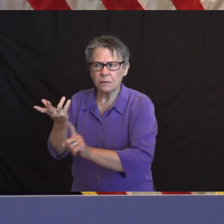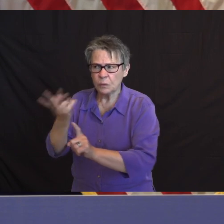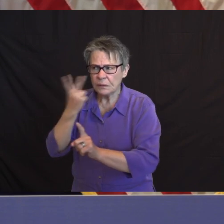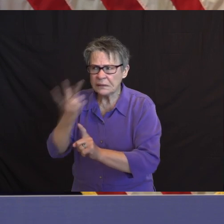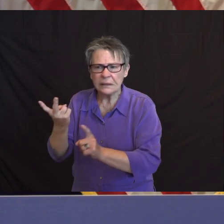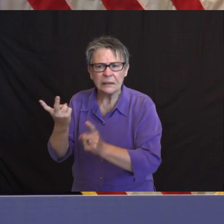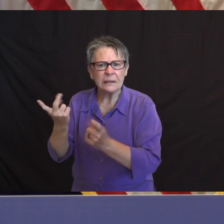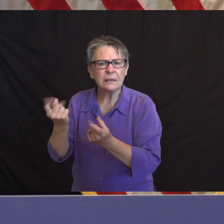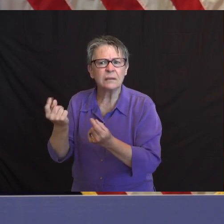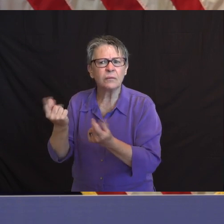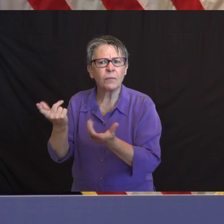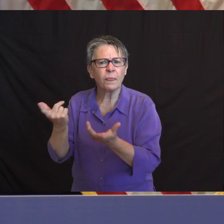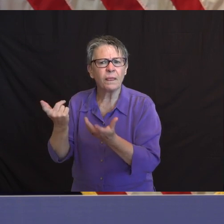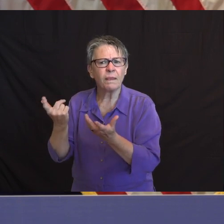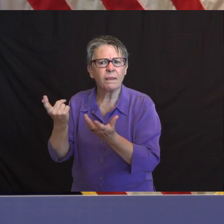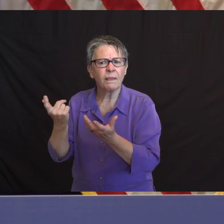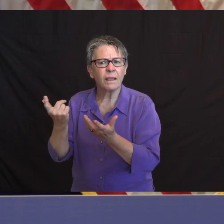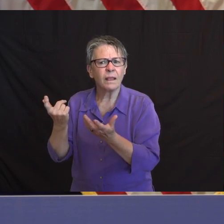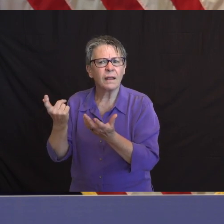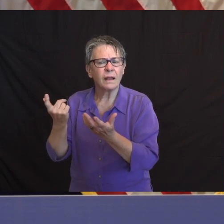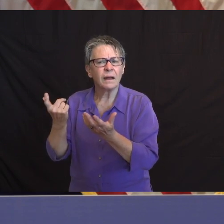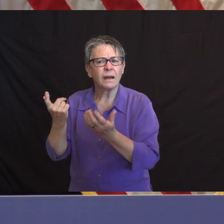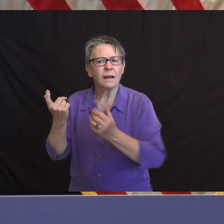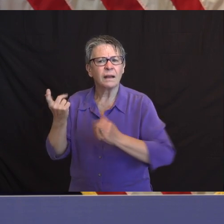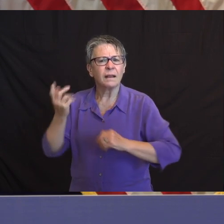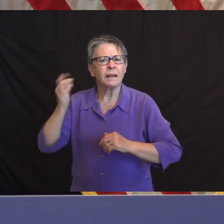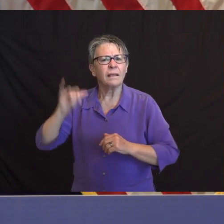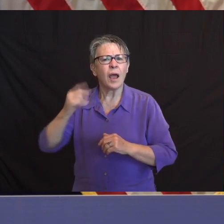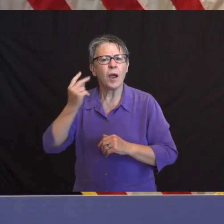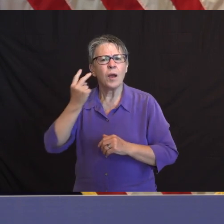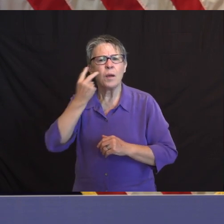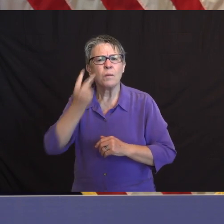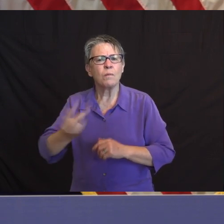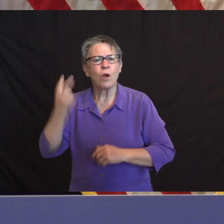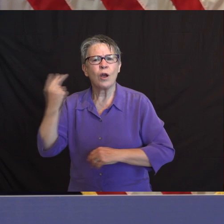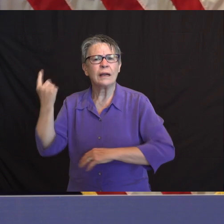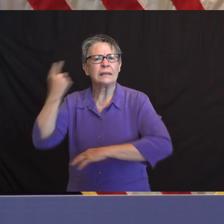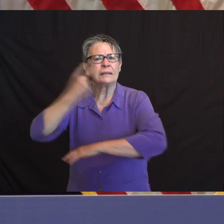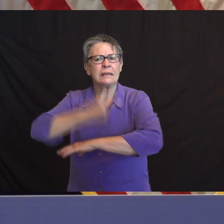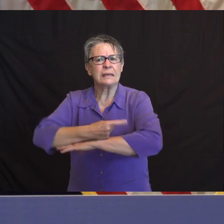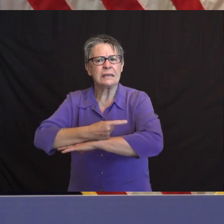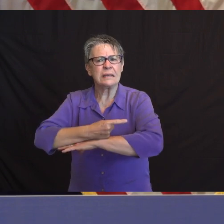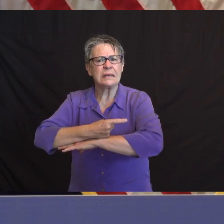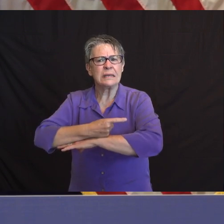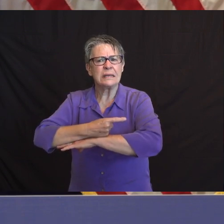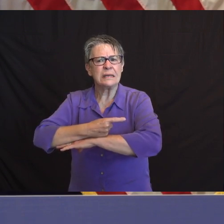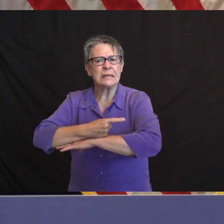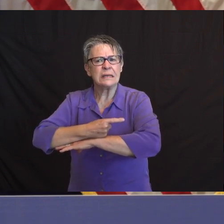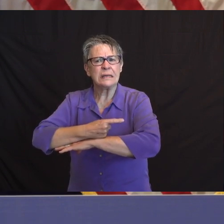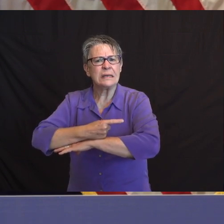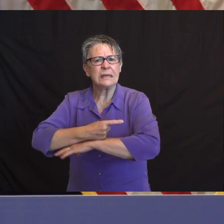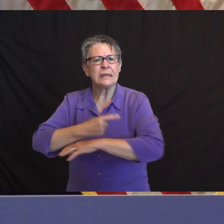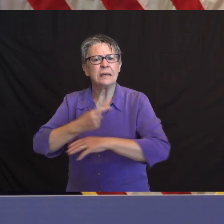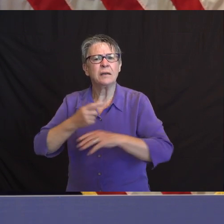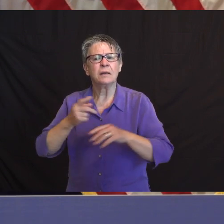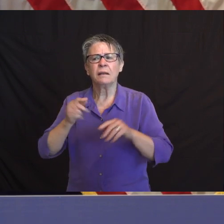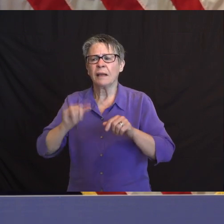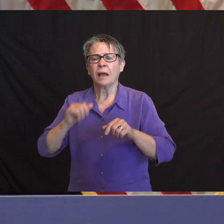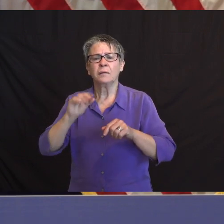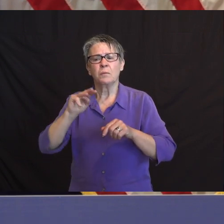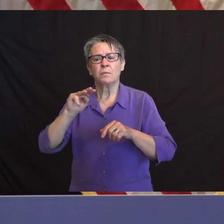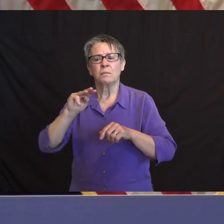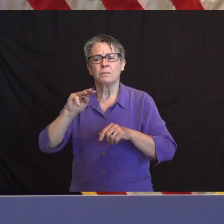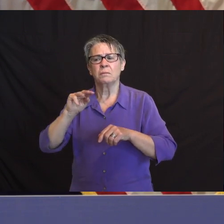Memorial Day gathering at the house in Cape May County. And Governor, I just kind of wanted to get your reaction on Assemblyman Weber and some other